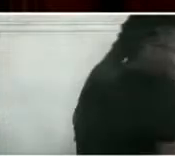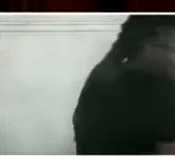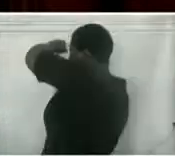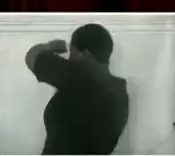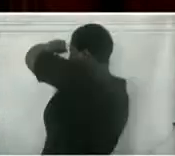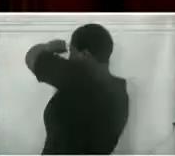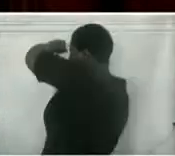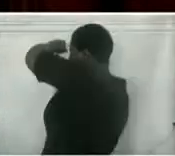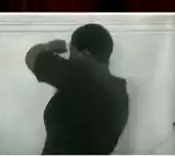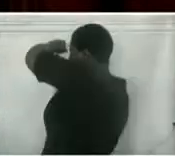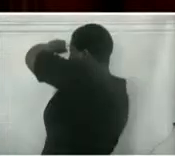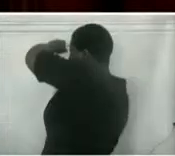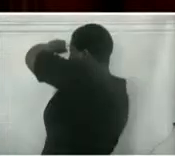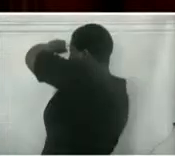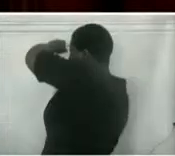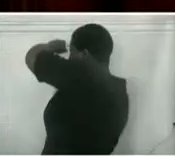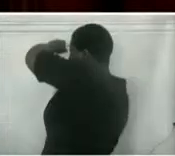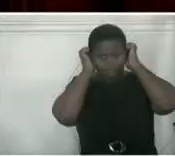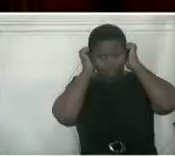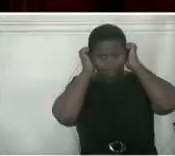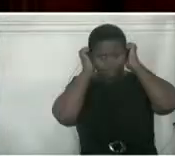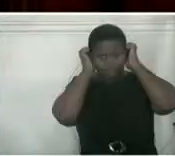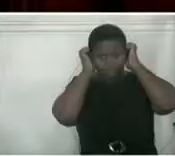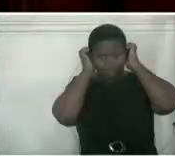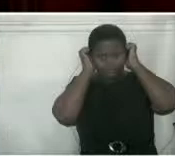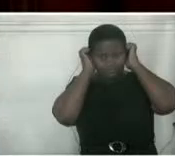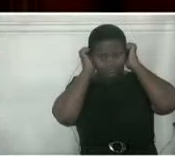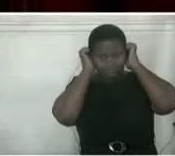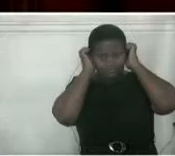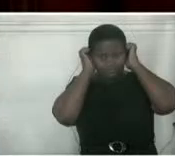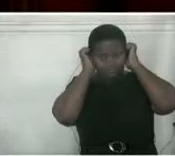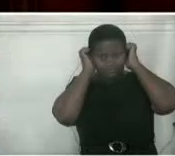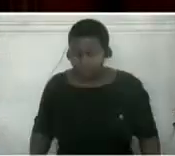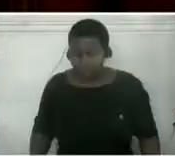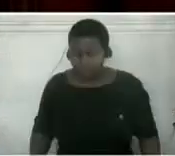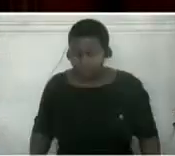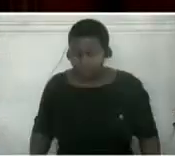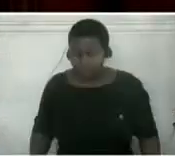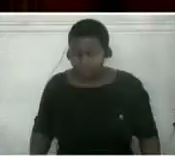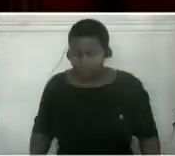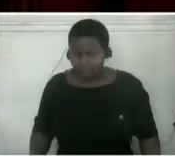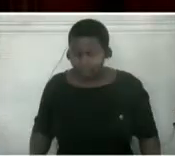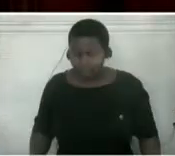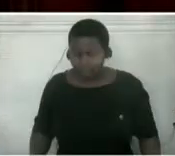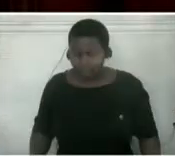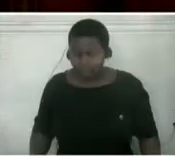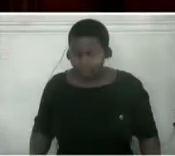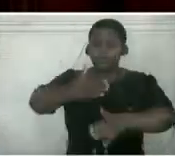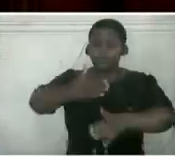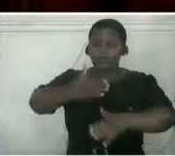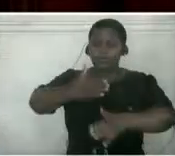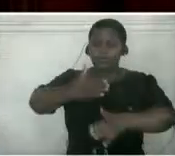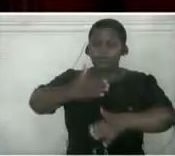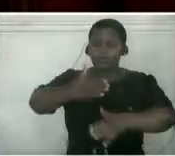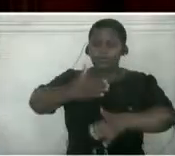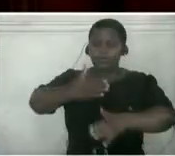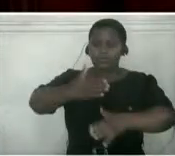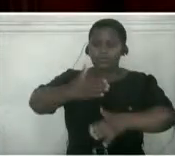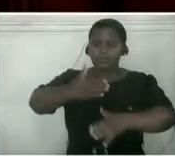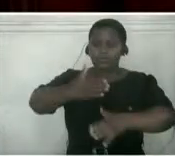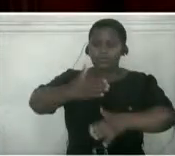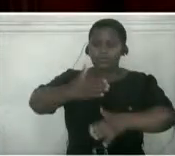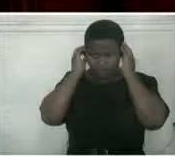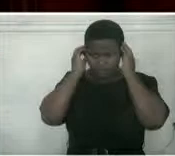this plight, we will mainstream all mass employment opportunities, repurpose it to